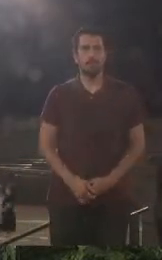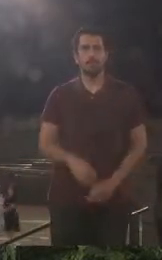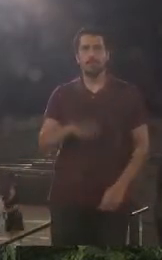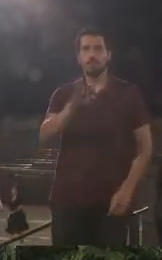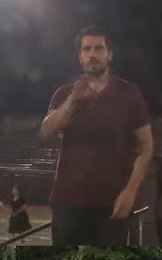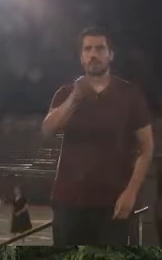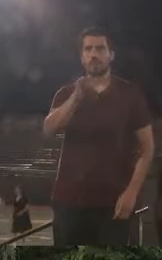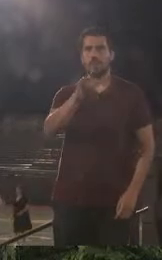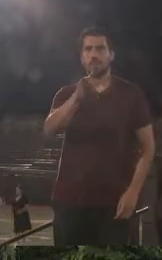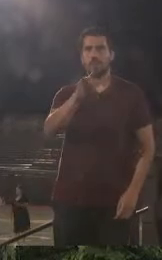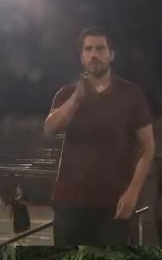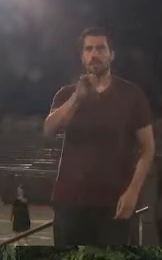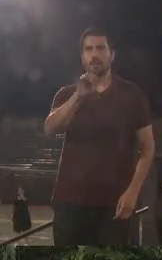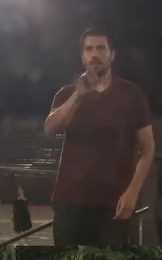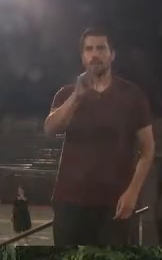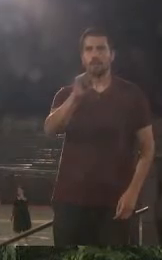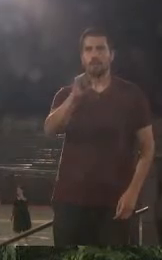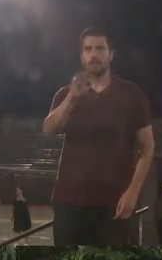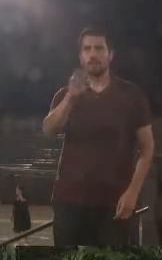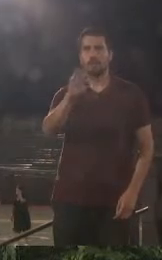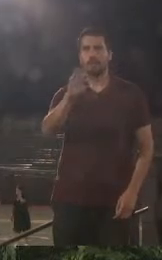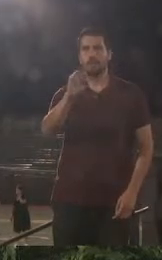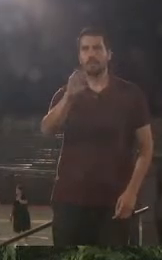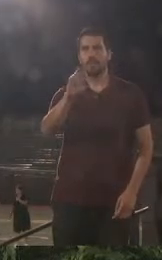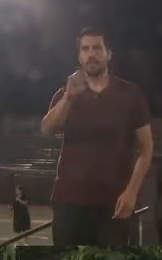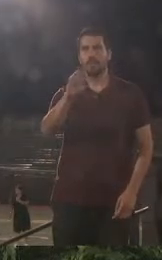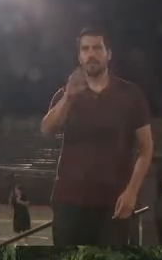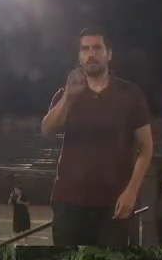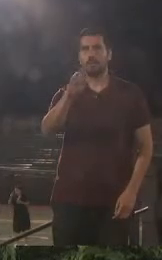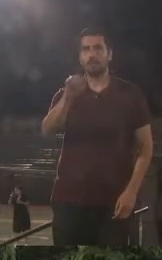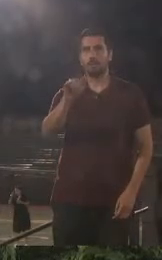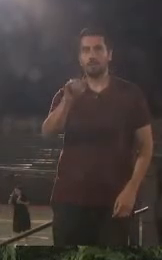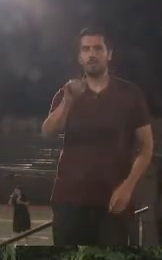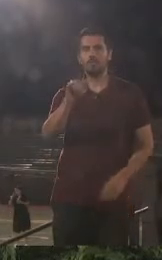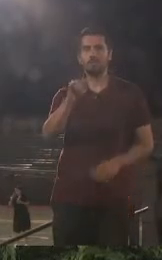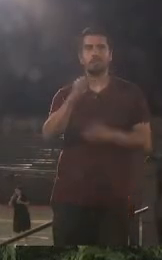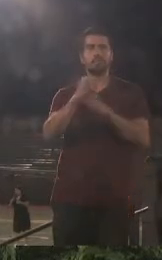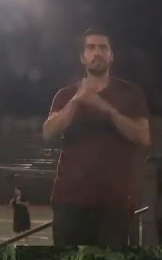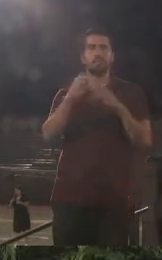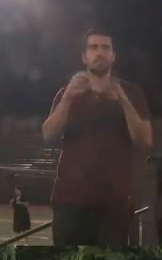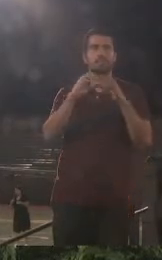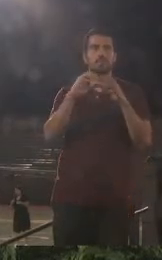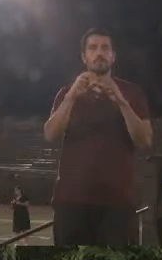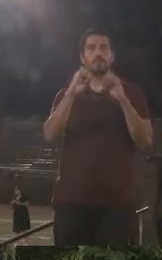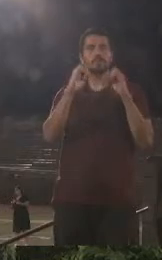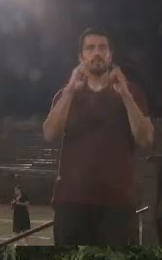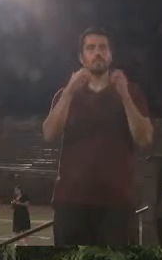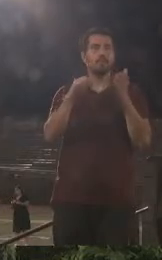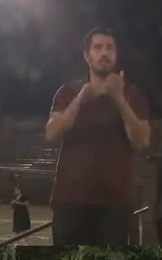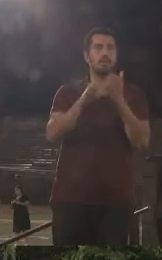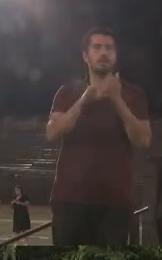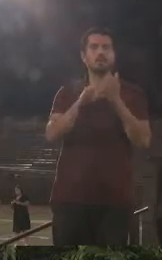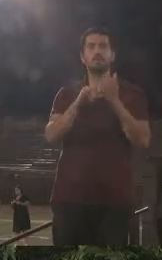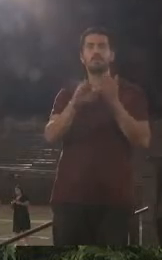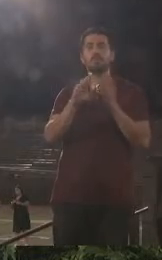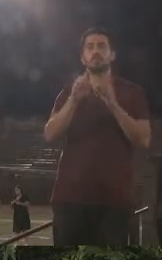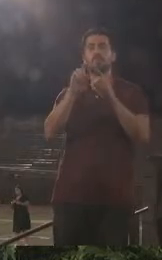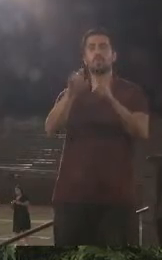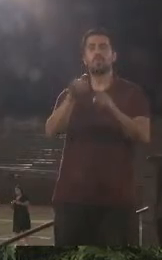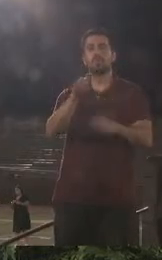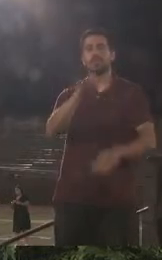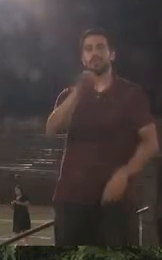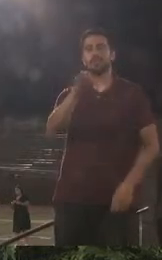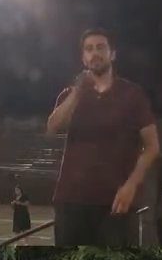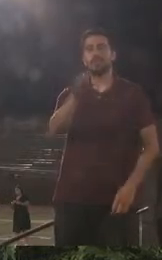Allison Victoria Mesquitic earned a certification as an educational aide and will be attending Texas A&M University at San